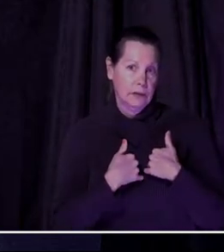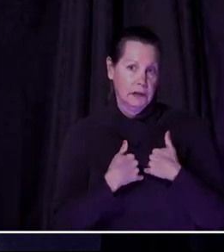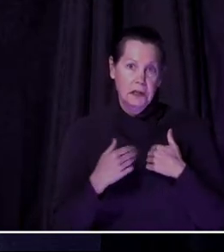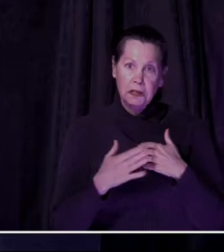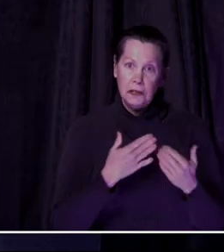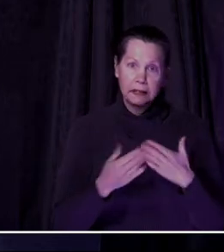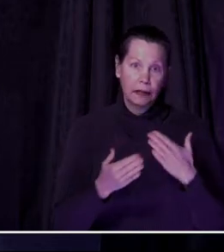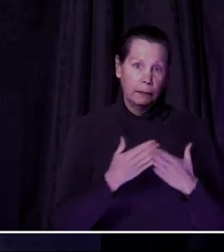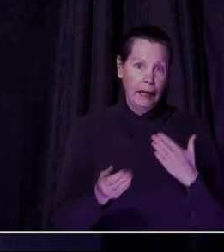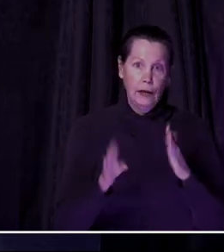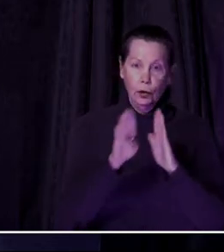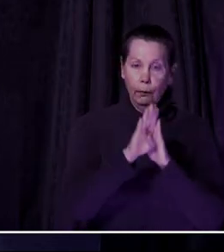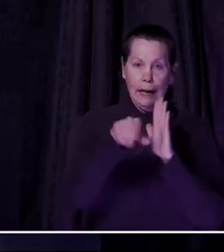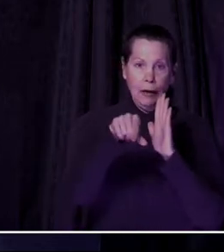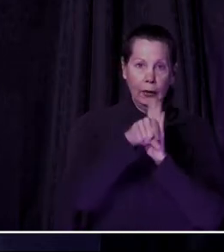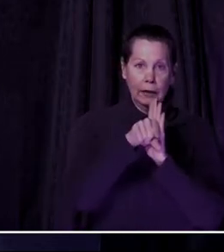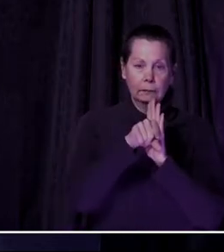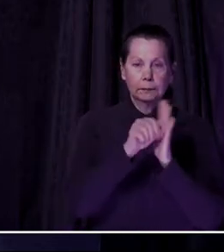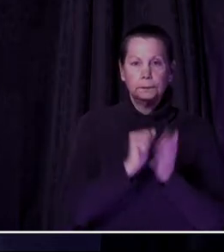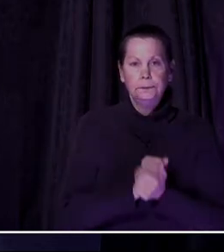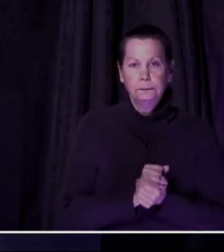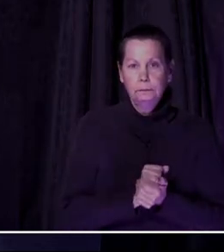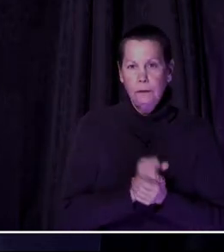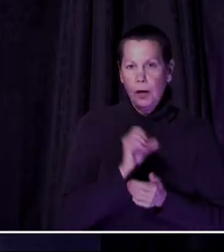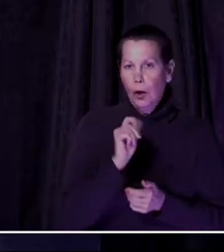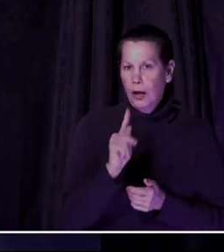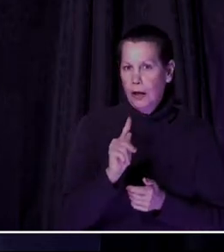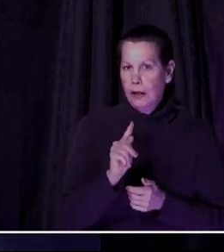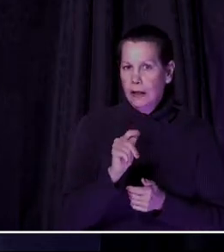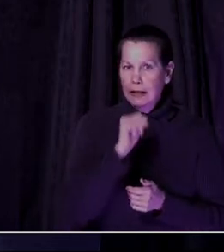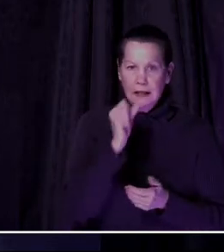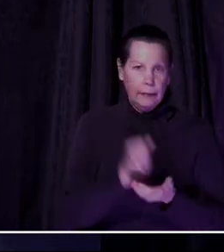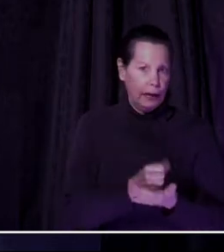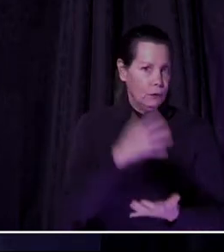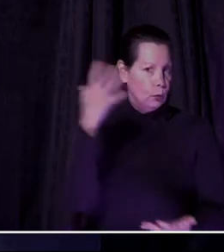matter your background, okay? No matter if you're rich,